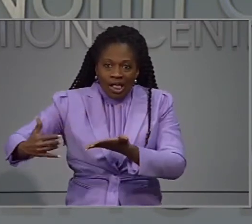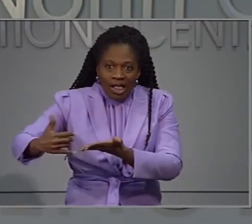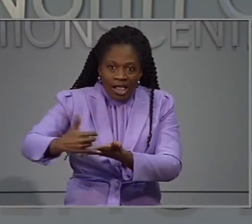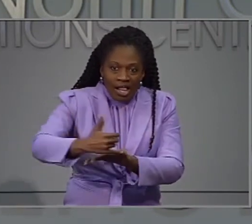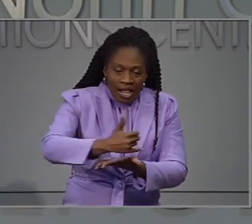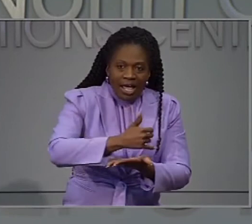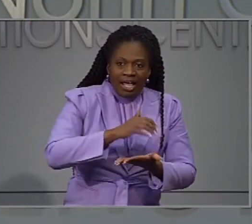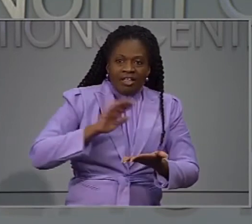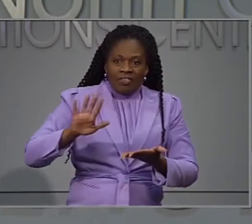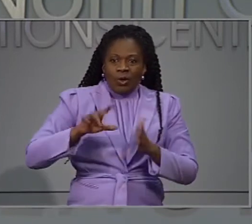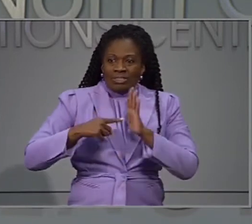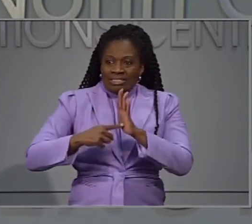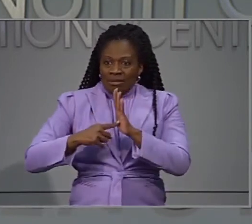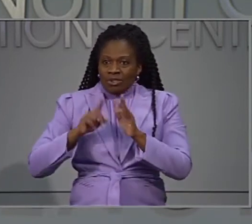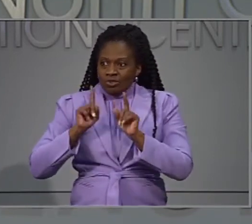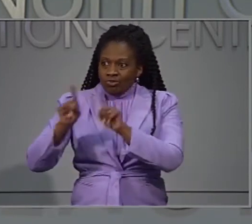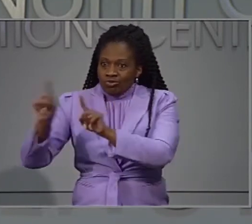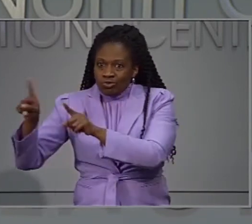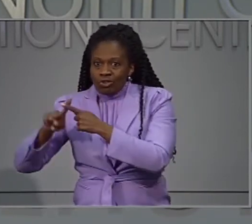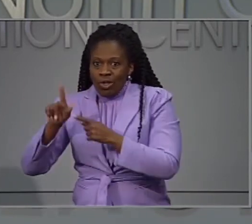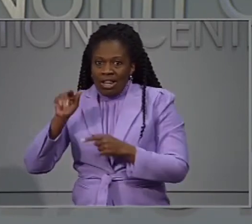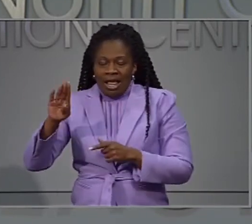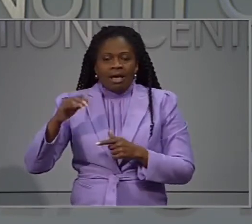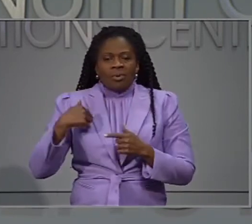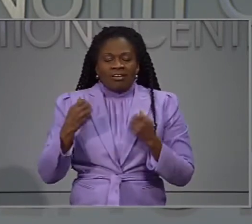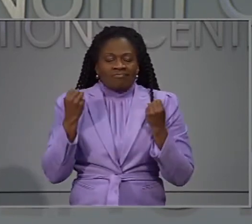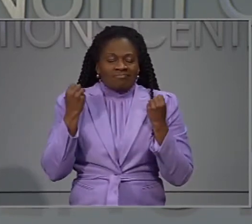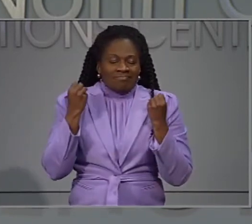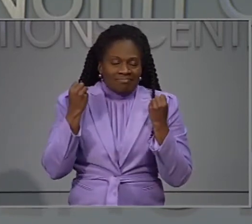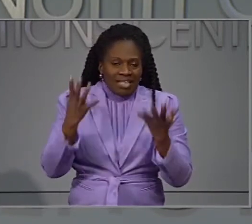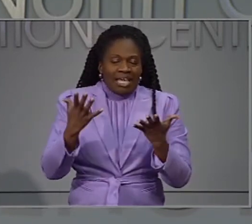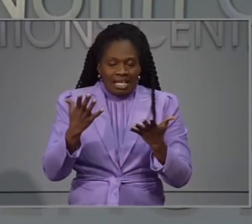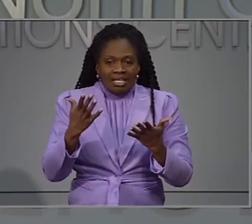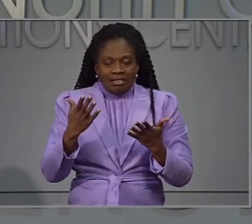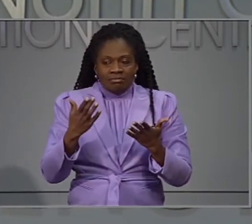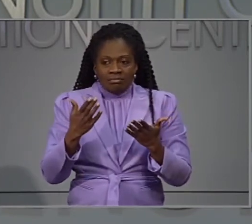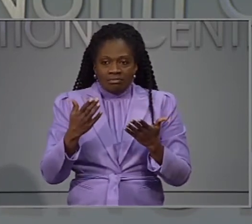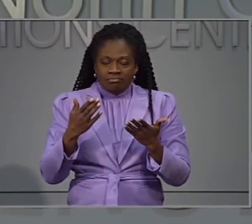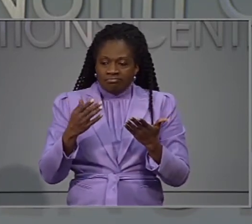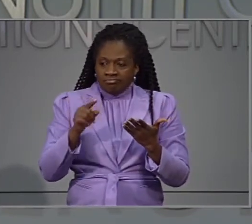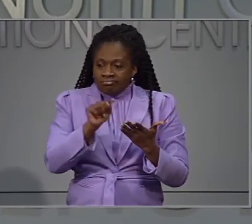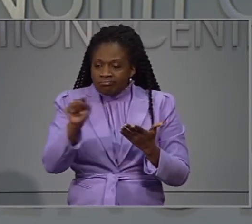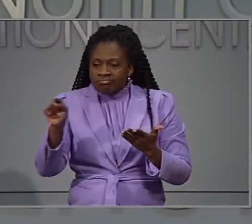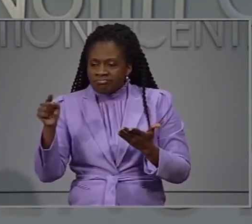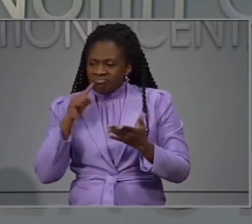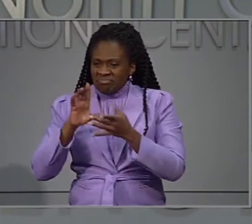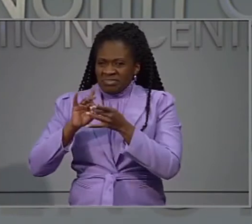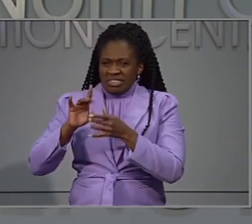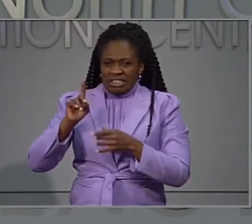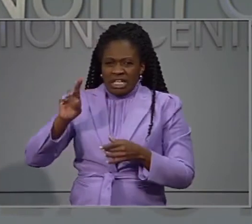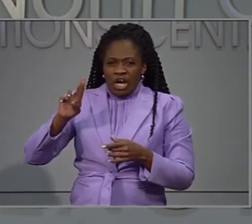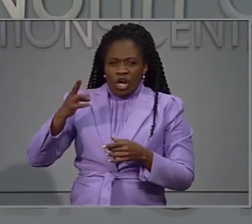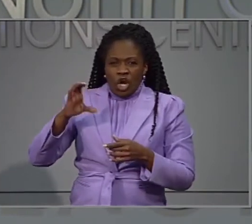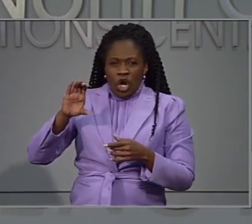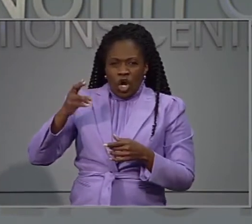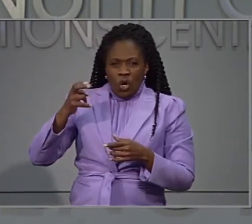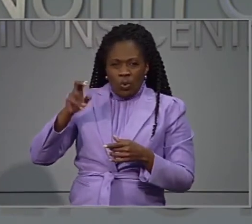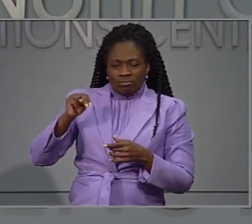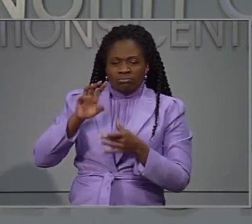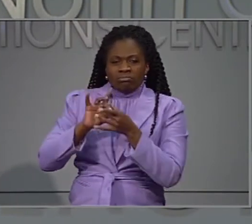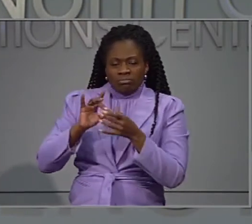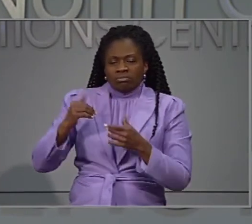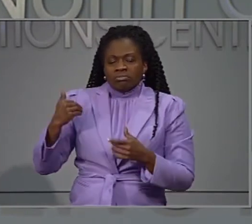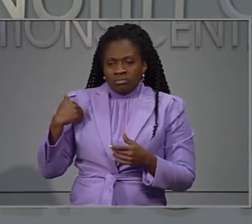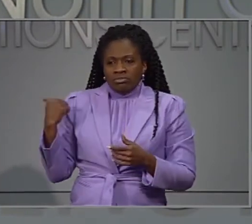those labs. We do have a lot of capacity in the labs. You heard Dr. Cohen mention about the fact that we do